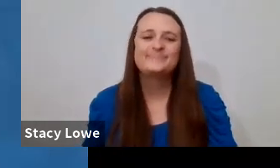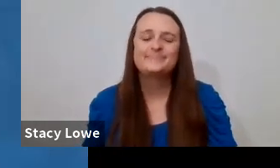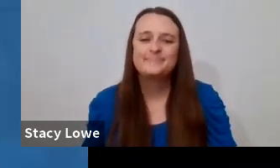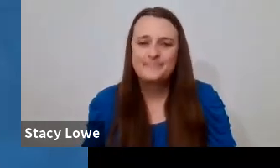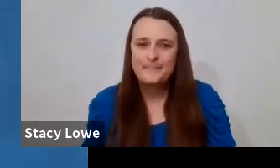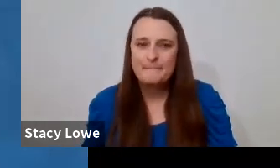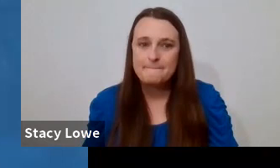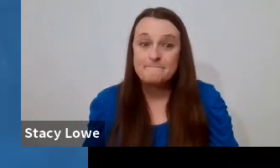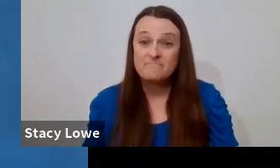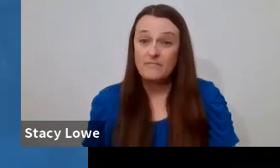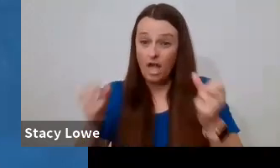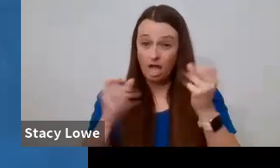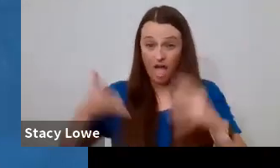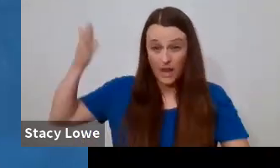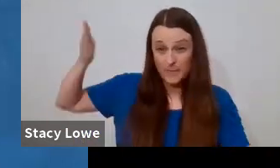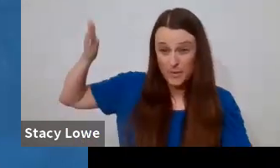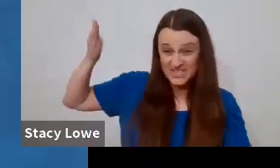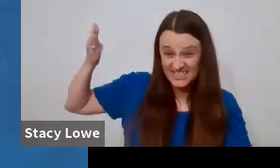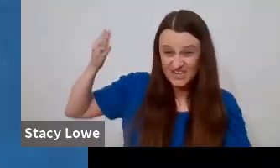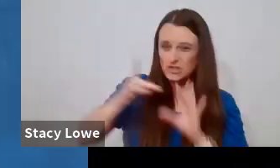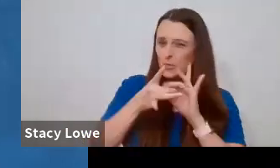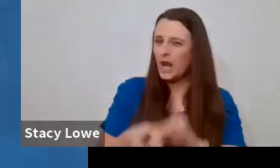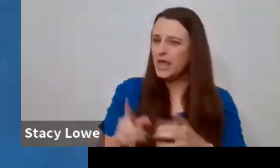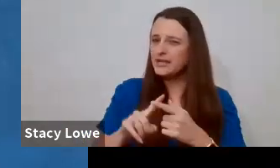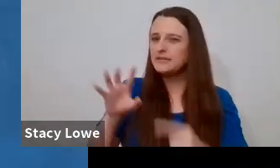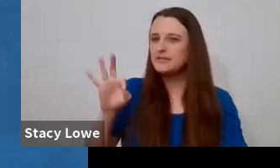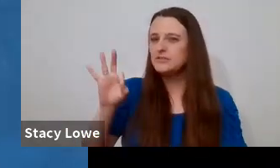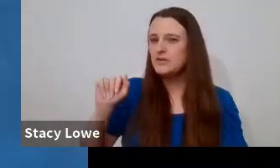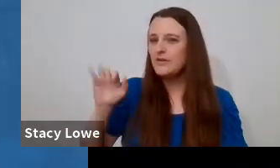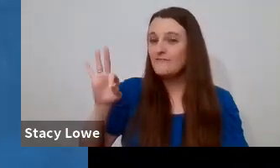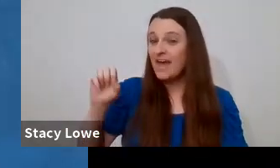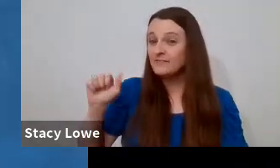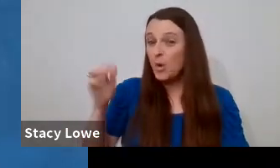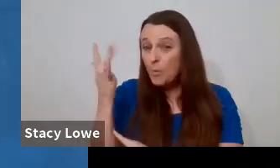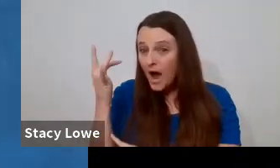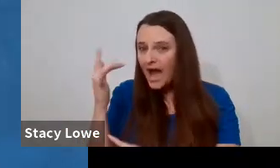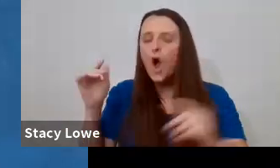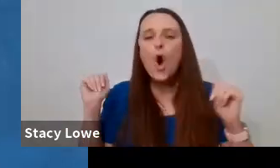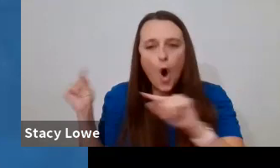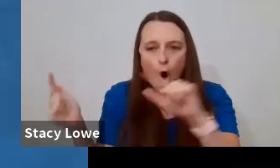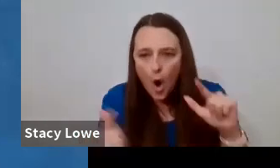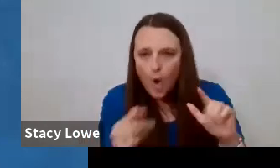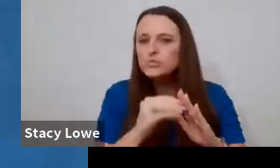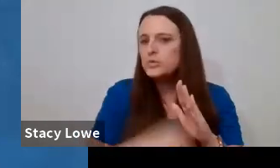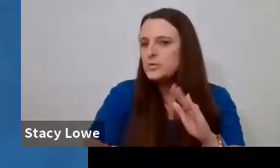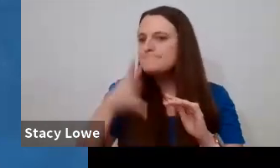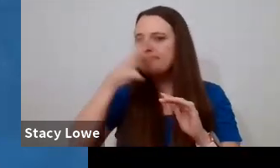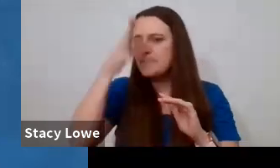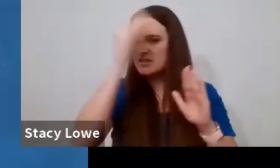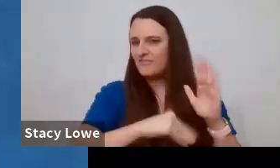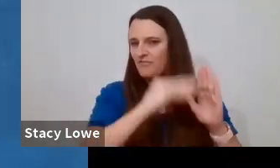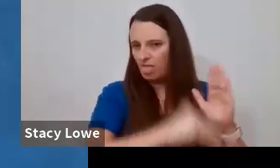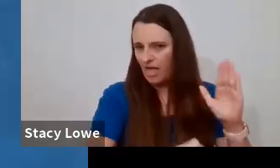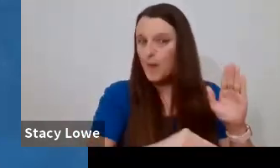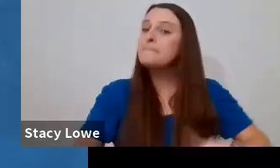Much of this presentation has been about the FAFSA because it is the form that all students and parents complete. However, it is